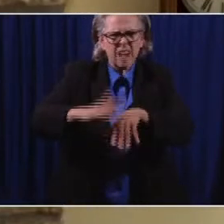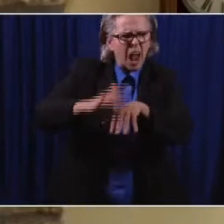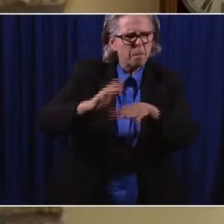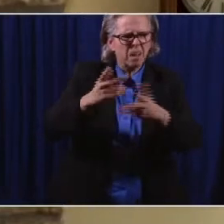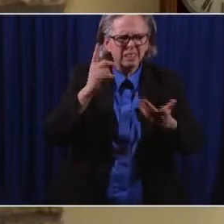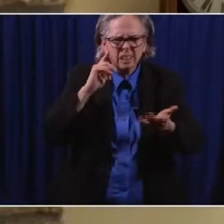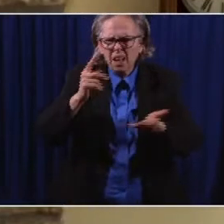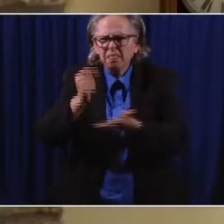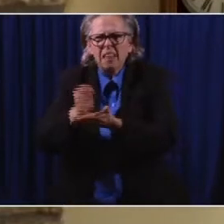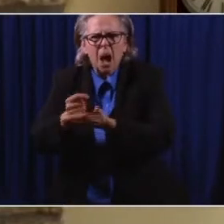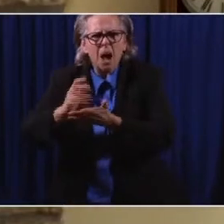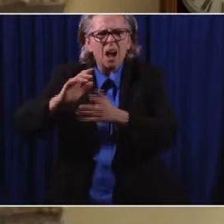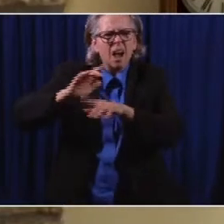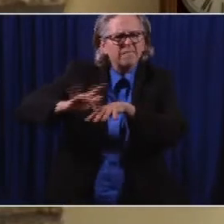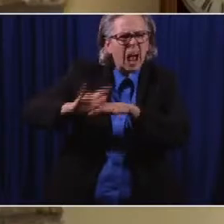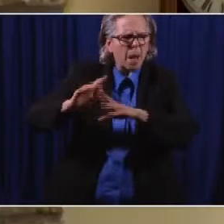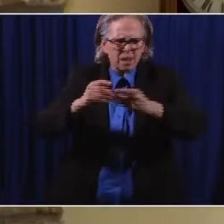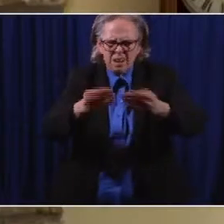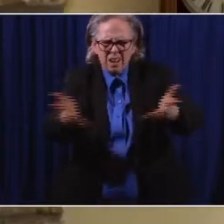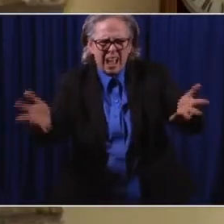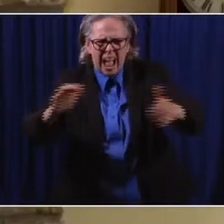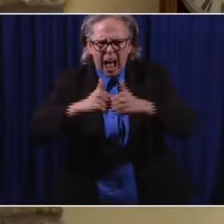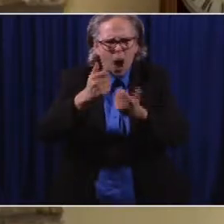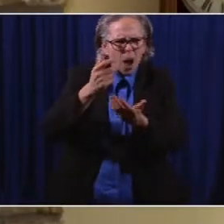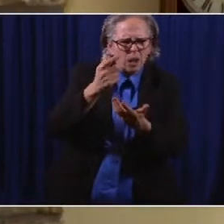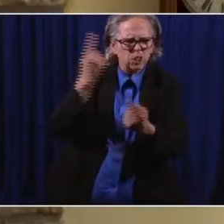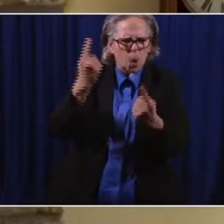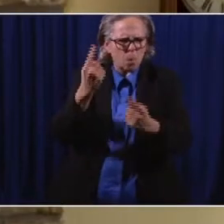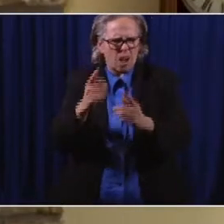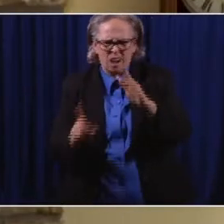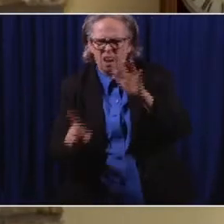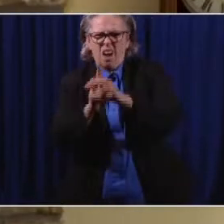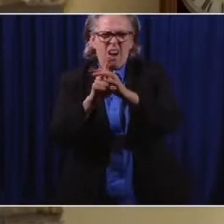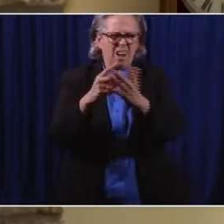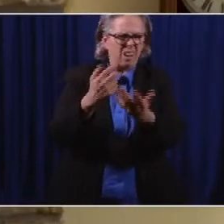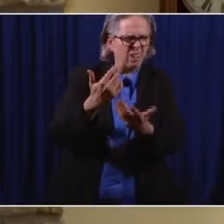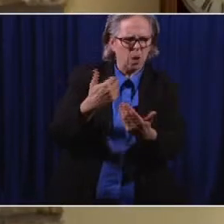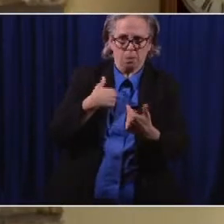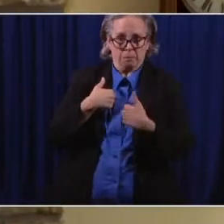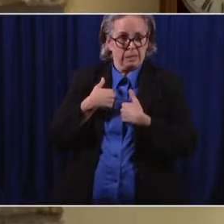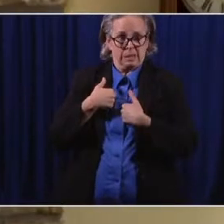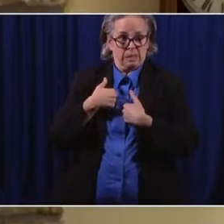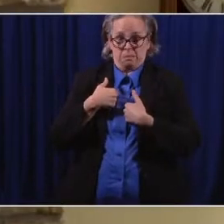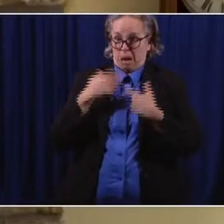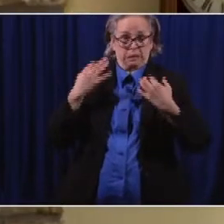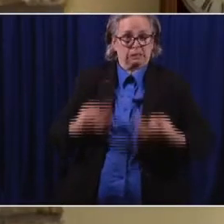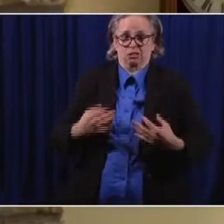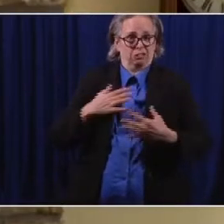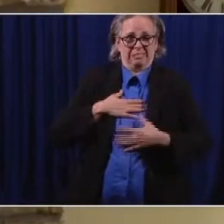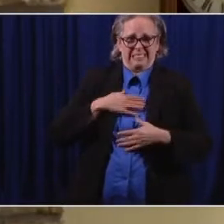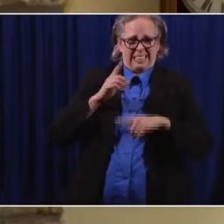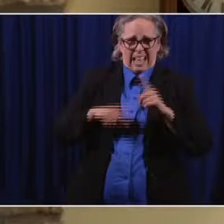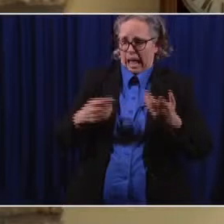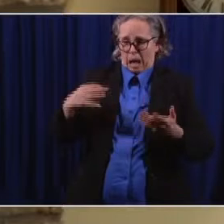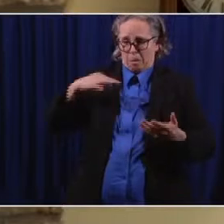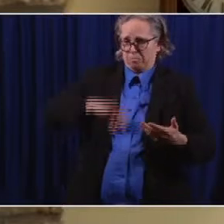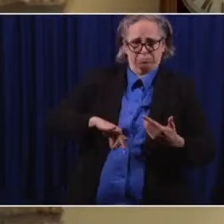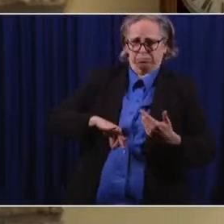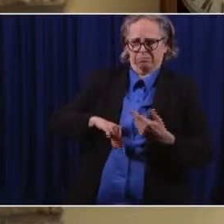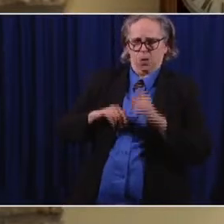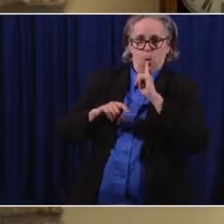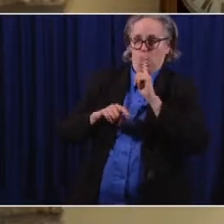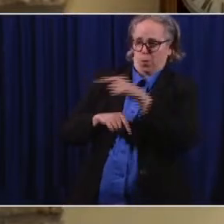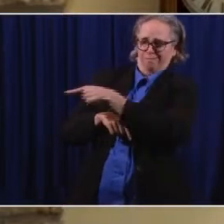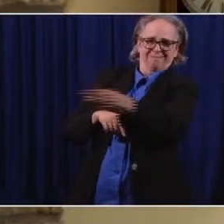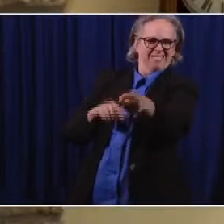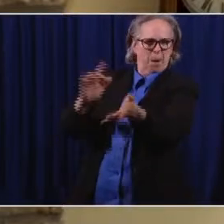with people, how you treat someone with COVID, that's out of my league. I take no credit for it, but we are going up and we're moving in